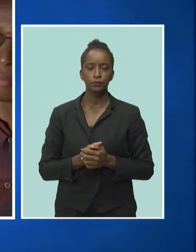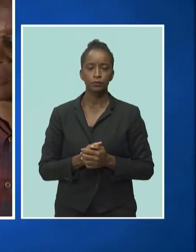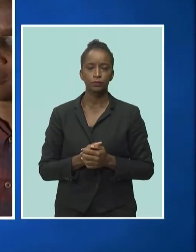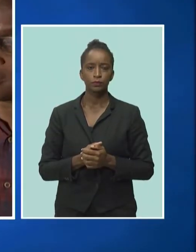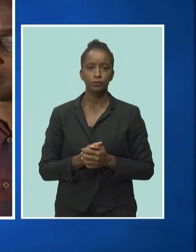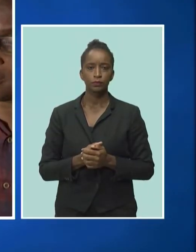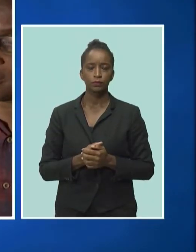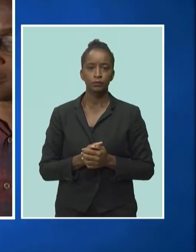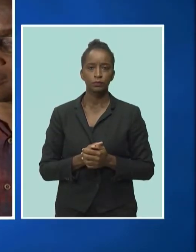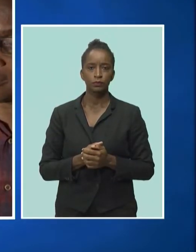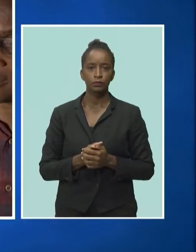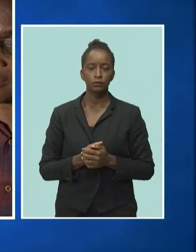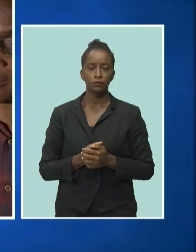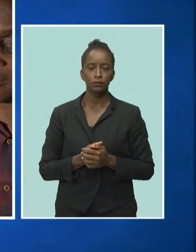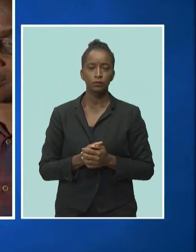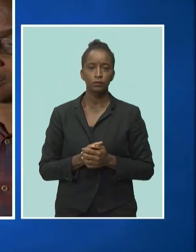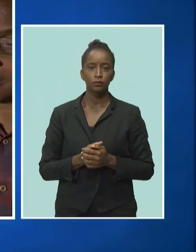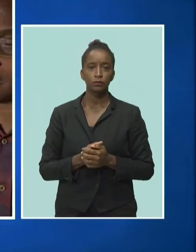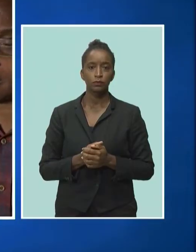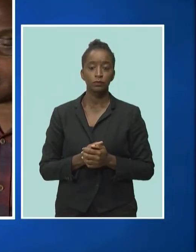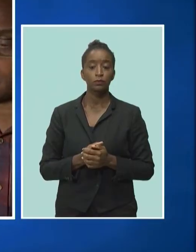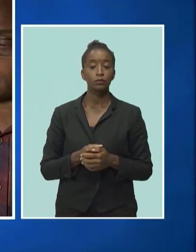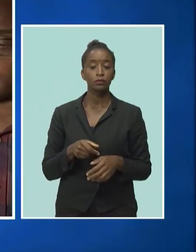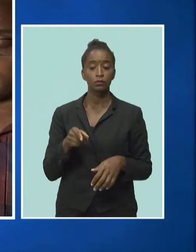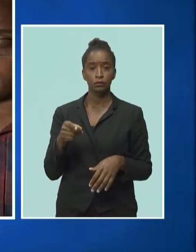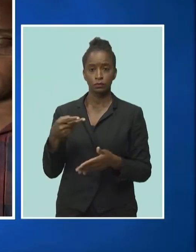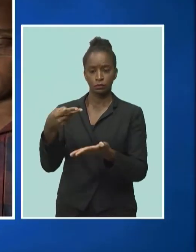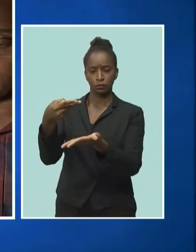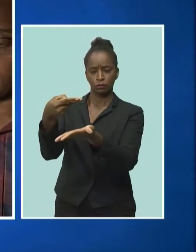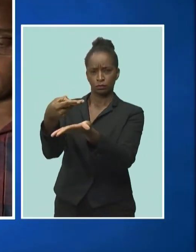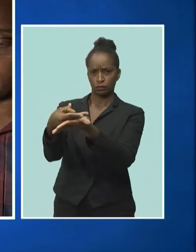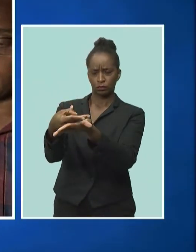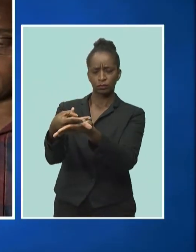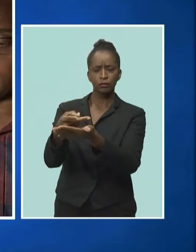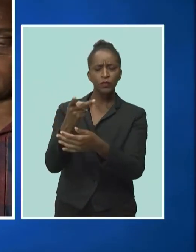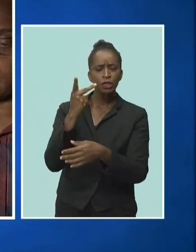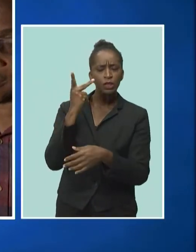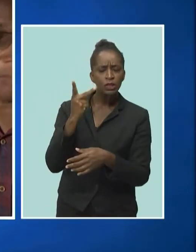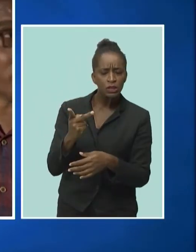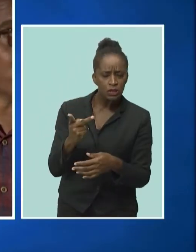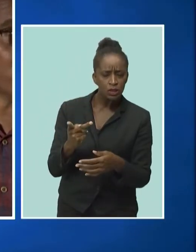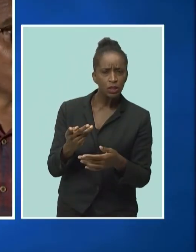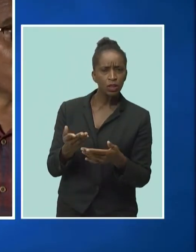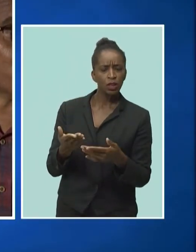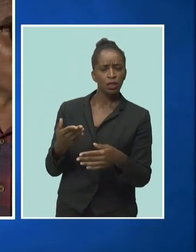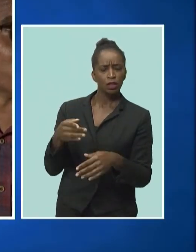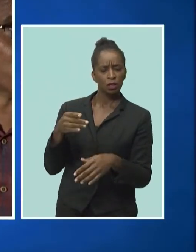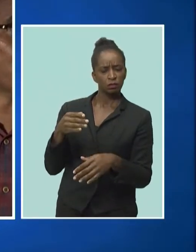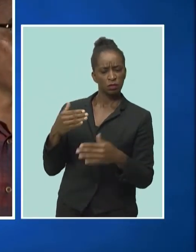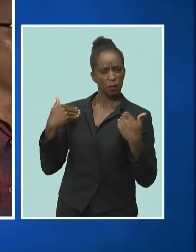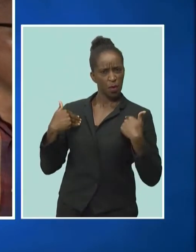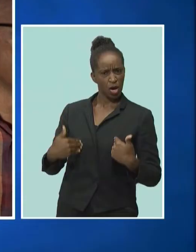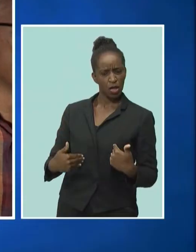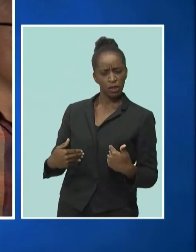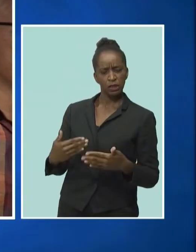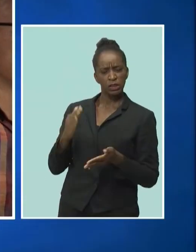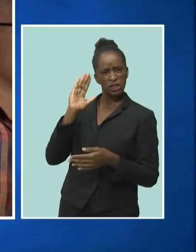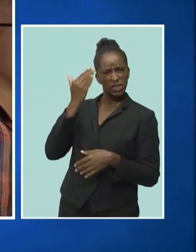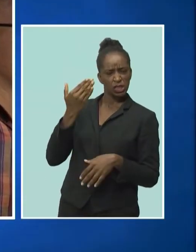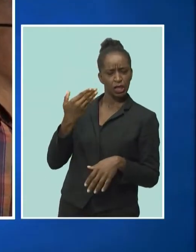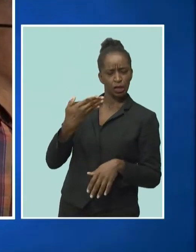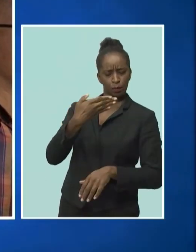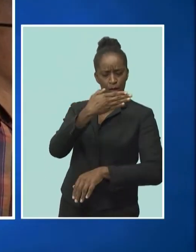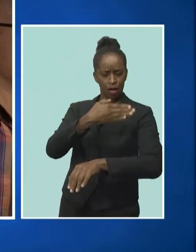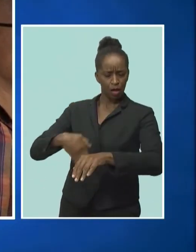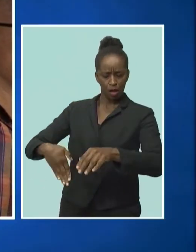What I can say is that the body appeared to have some wounds that needs to be certified. That's what we're doing now. And